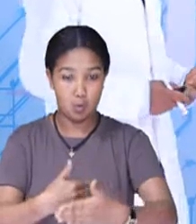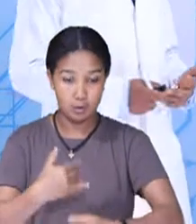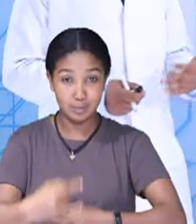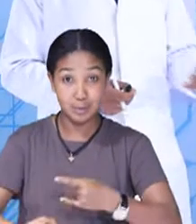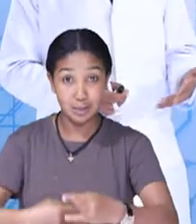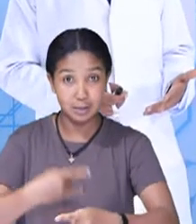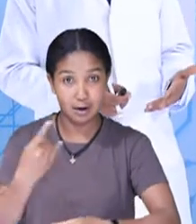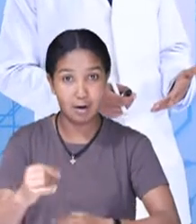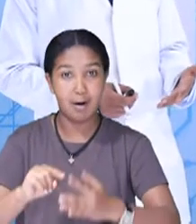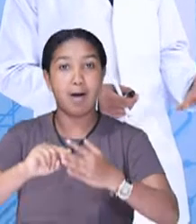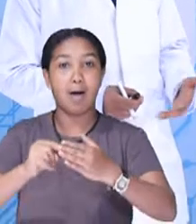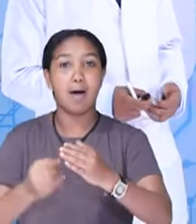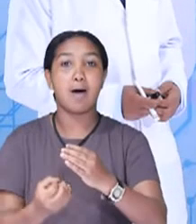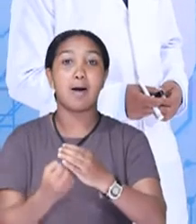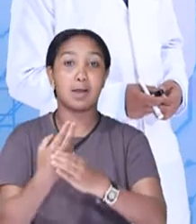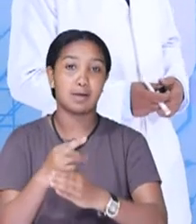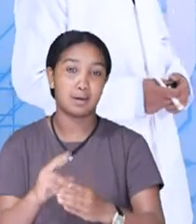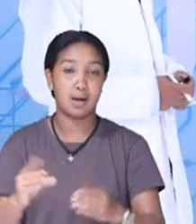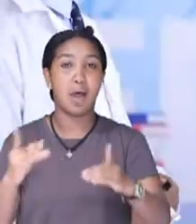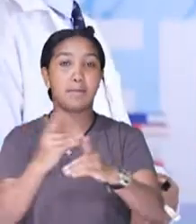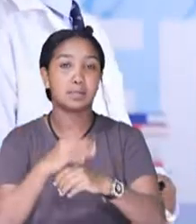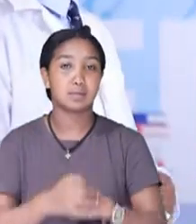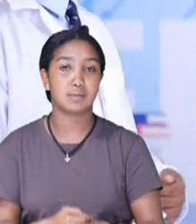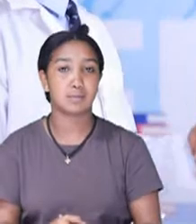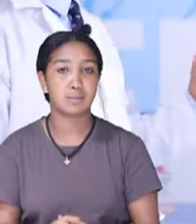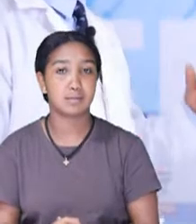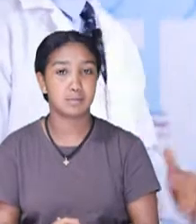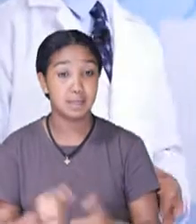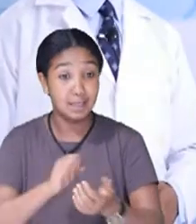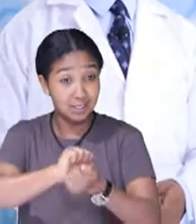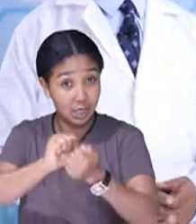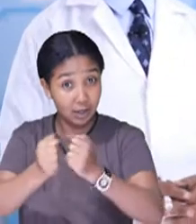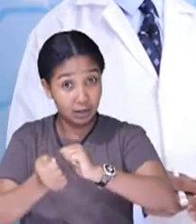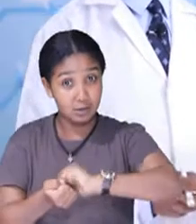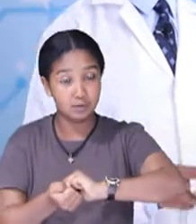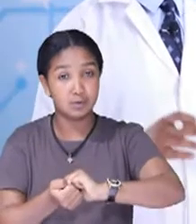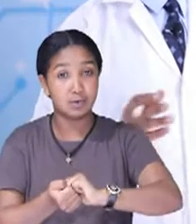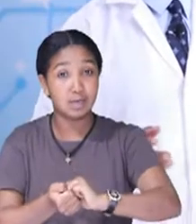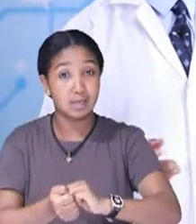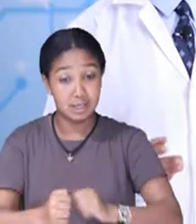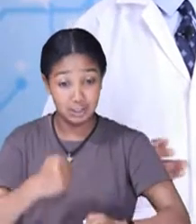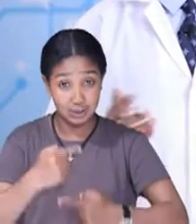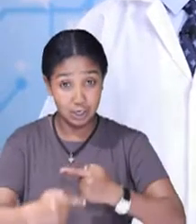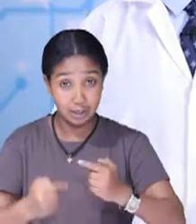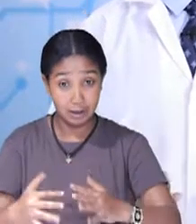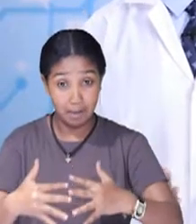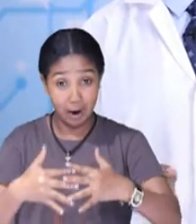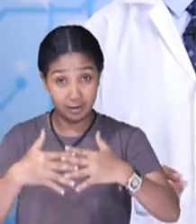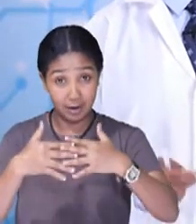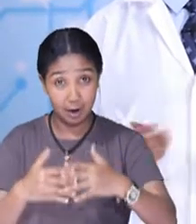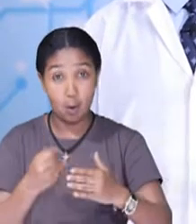species arisal happens. The change in genetic